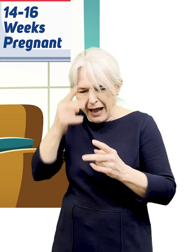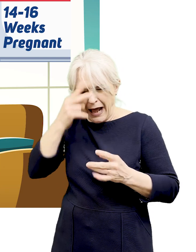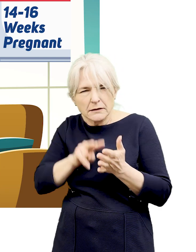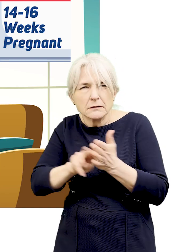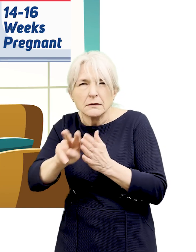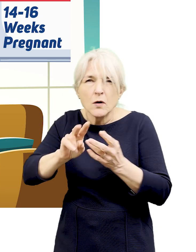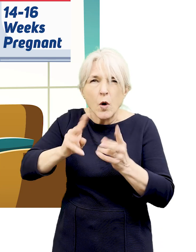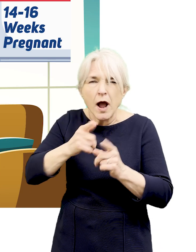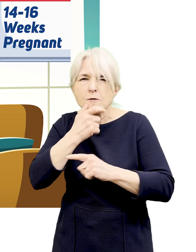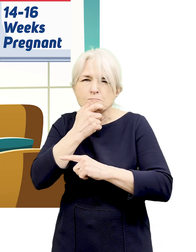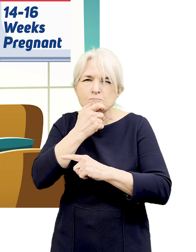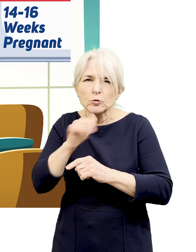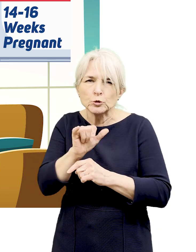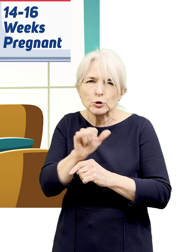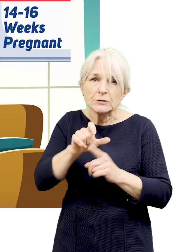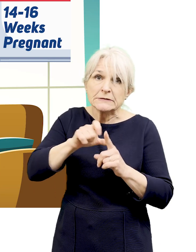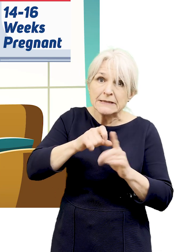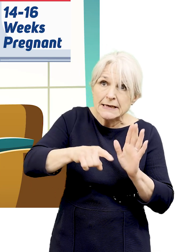D positive.